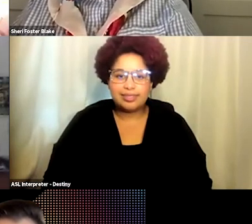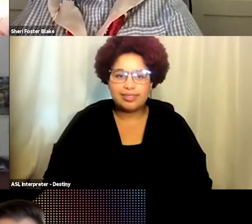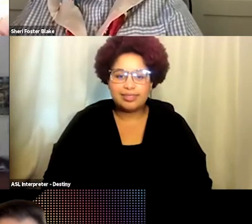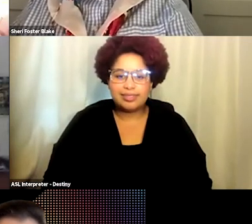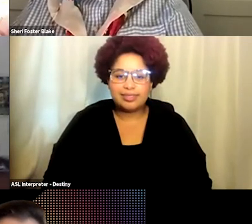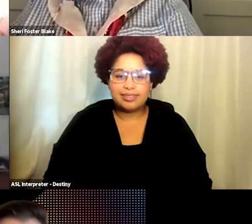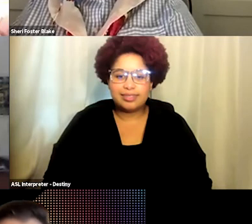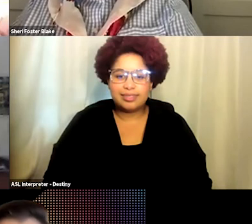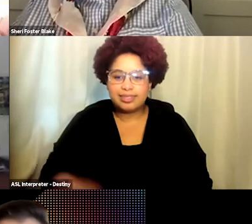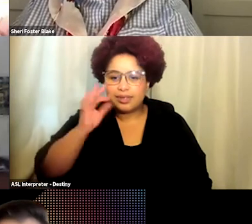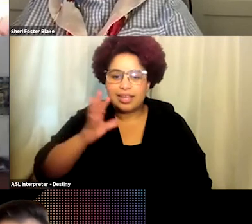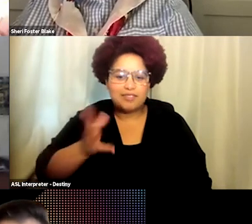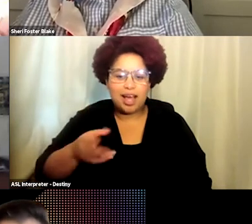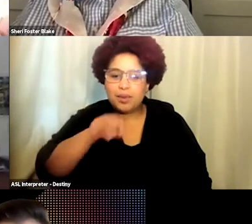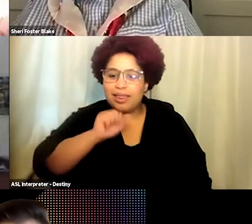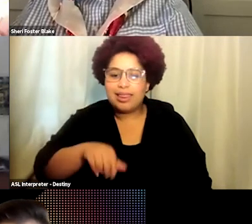Your cat's fine. We love cats.